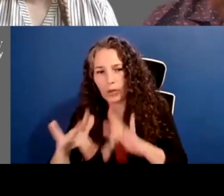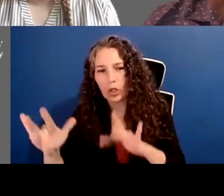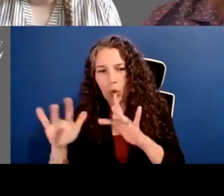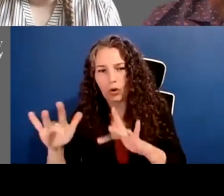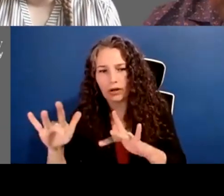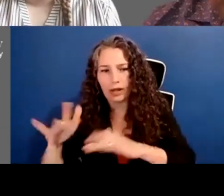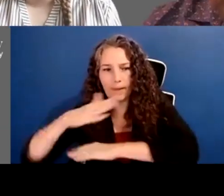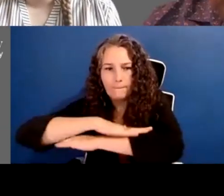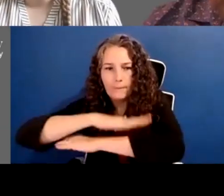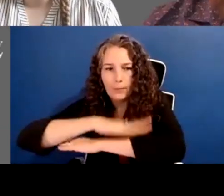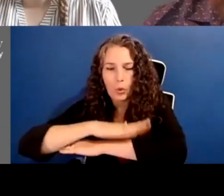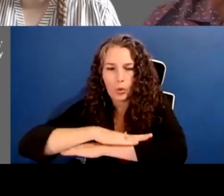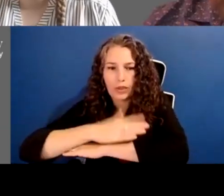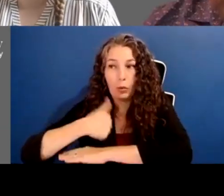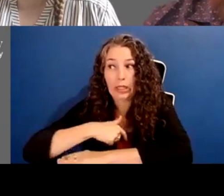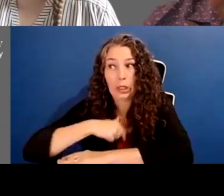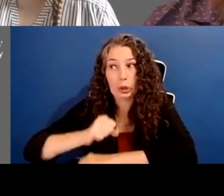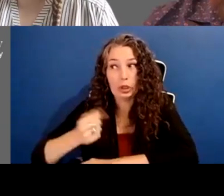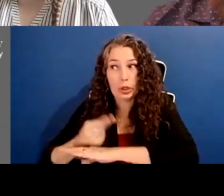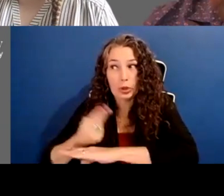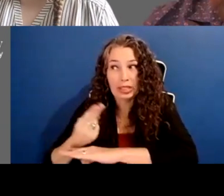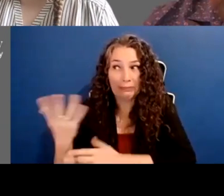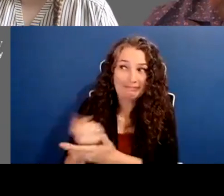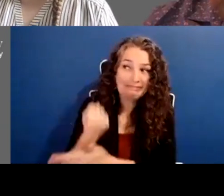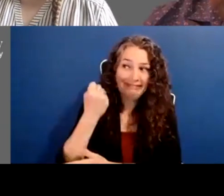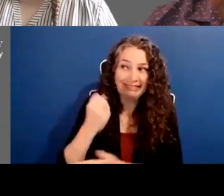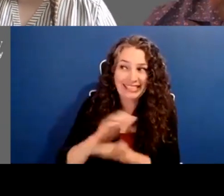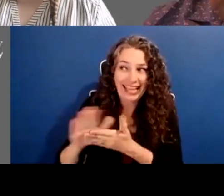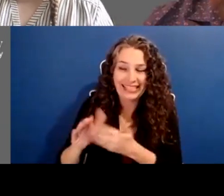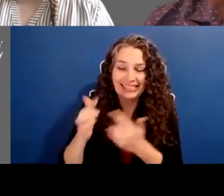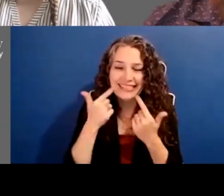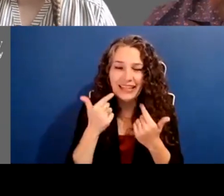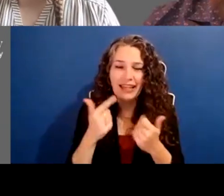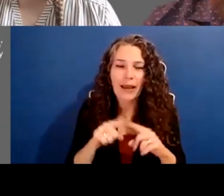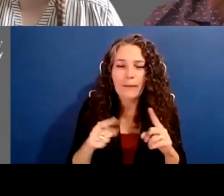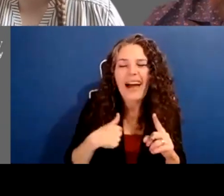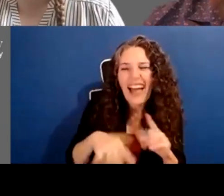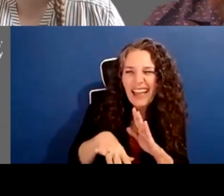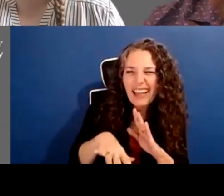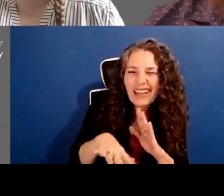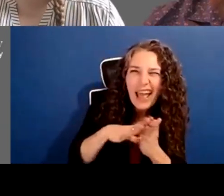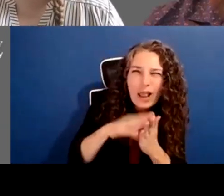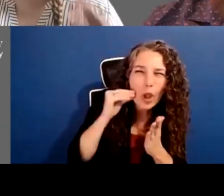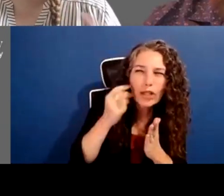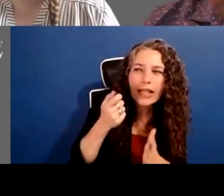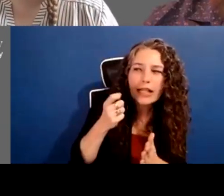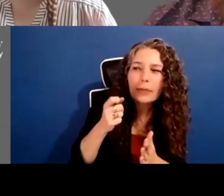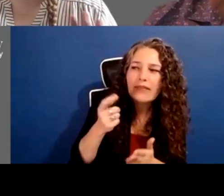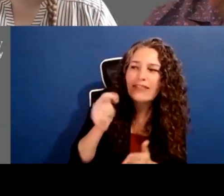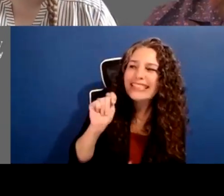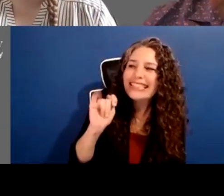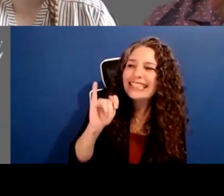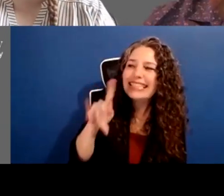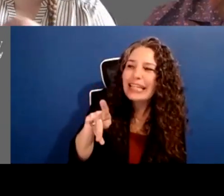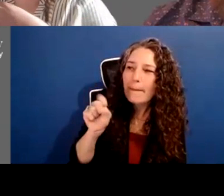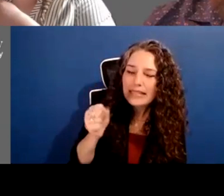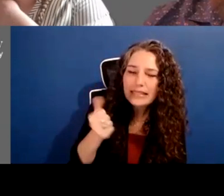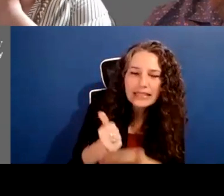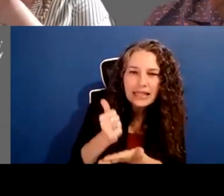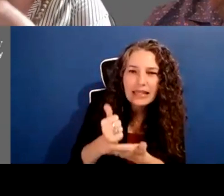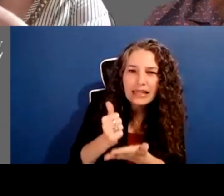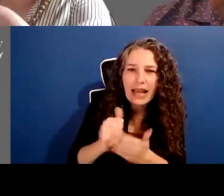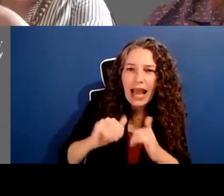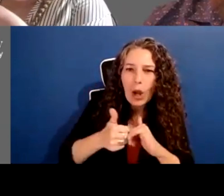tips and tricks for like kind of DIYing your own recording space. If people want to hear about that, they